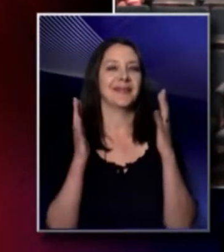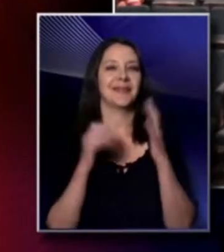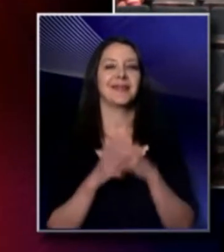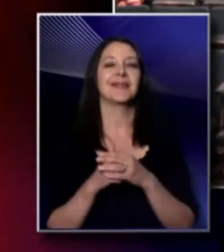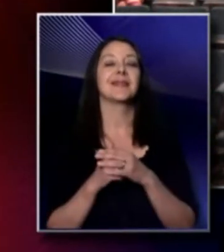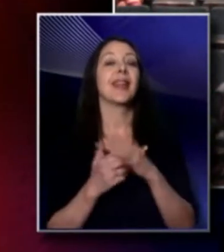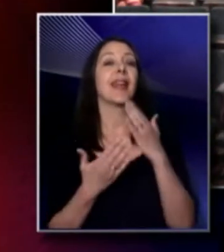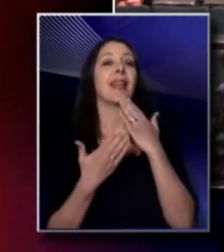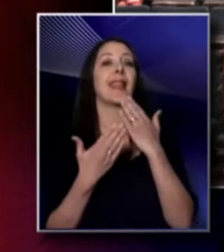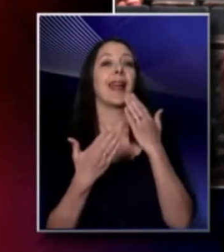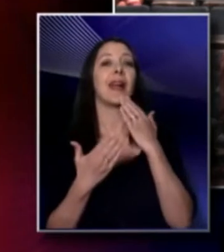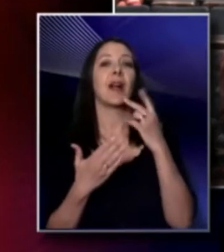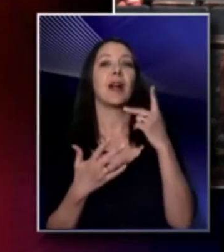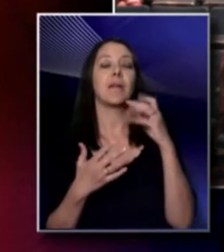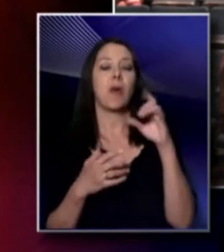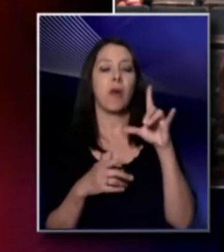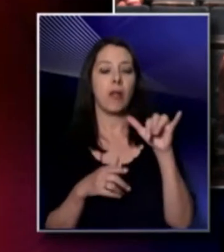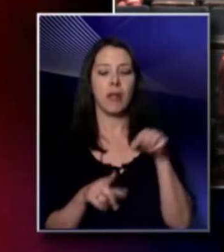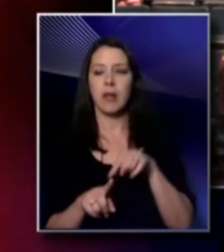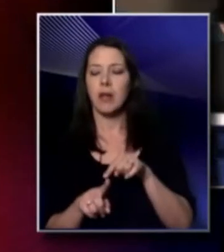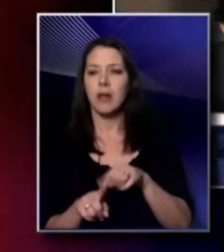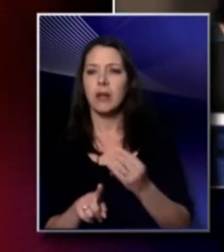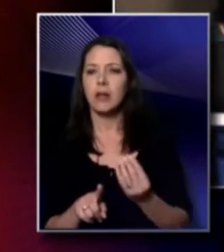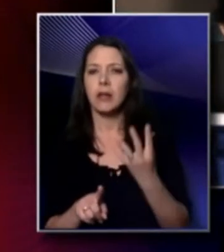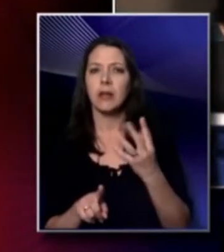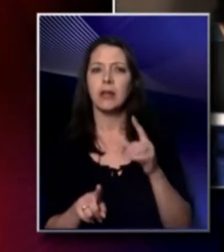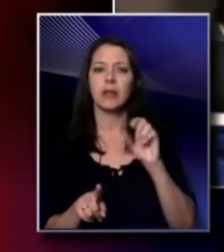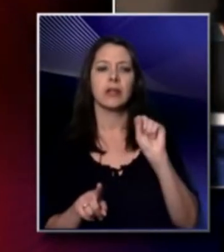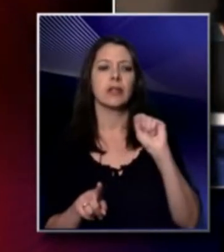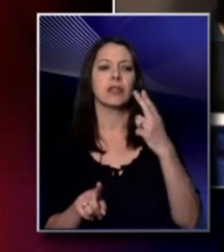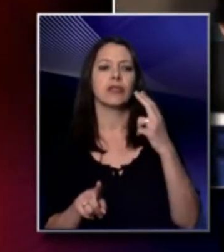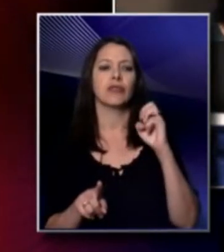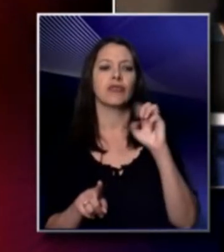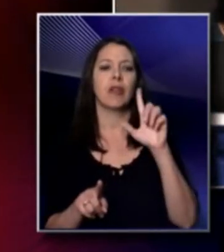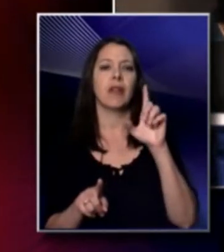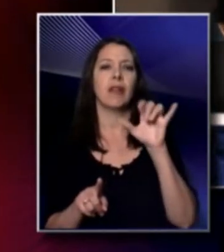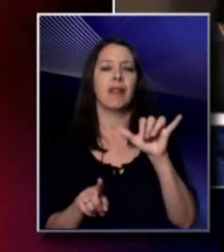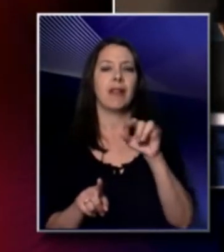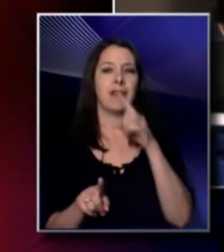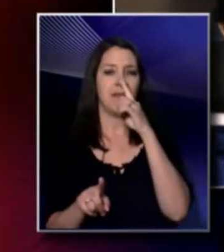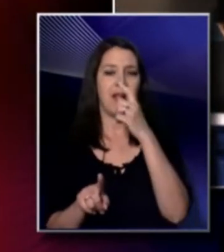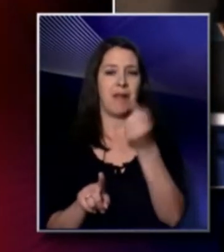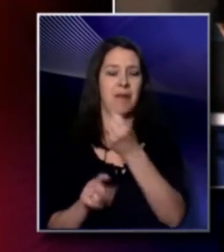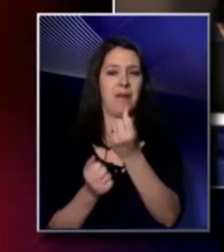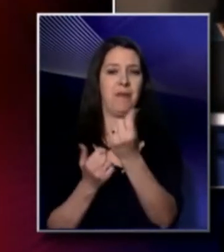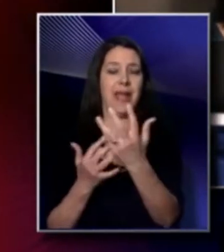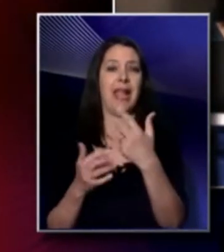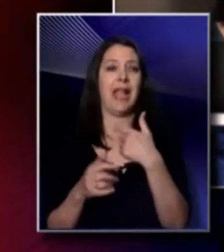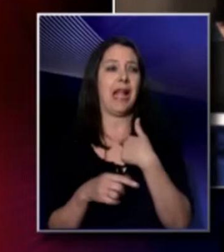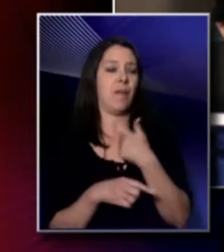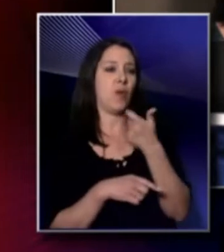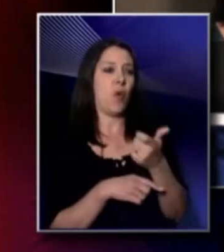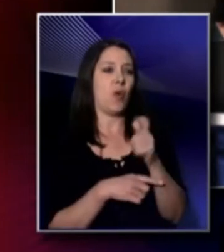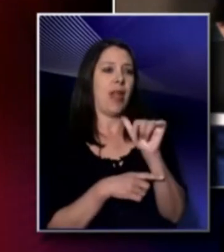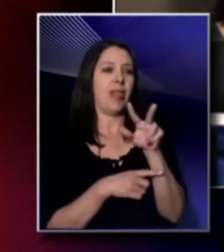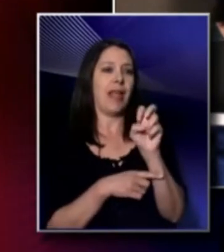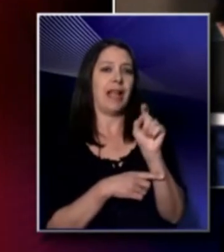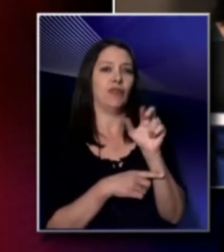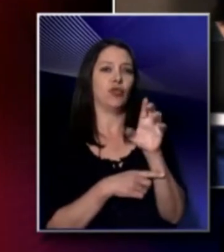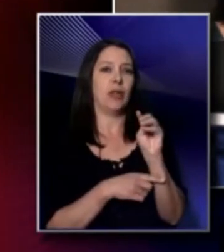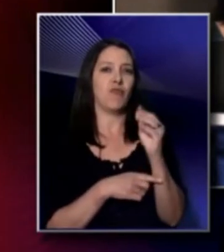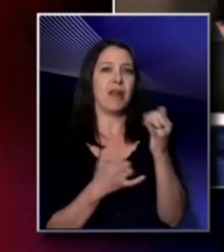Thank you, Polly. And This is Shelly. If you could just give me a moment to finish watching. I'm watching through live stream. 1 moment, please.